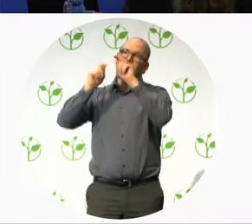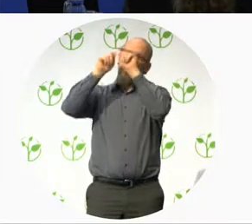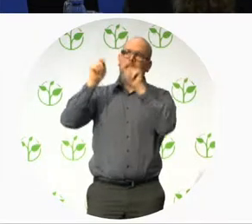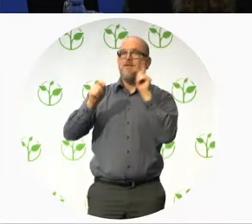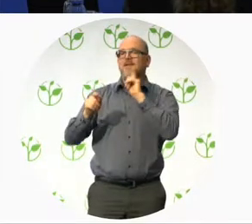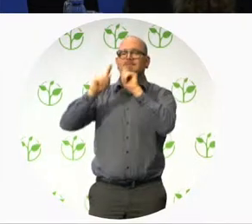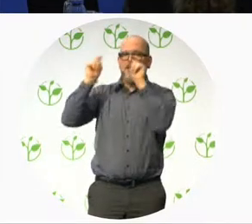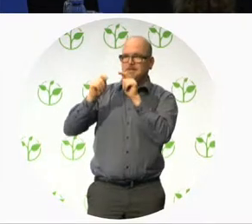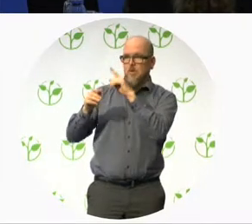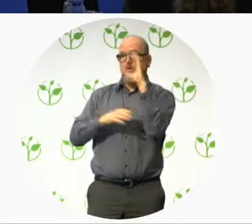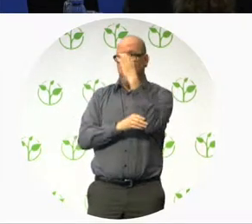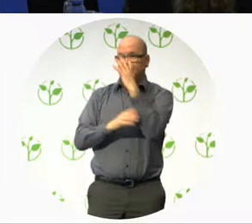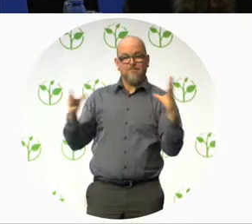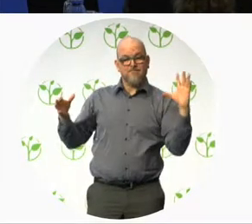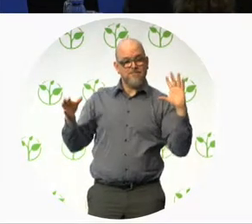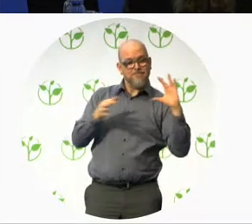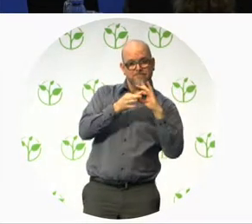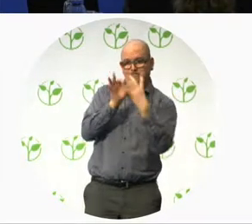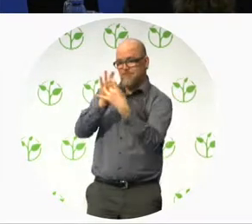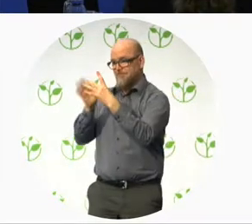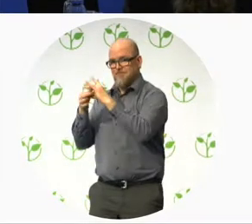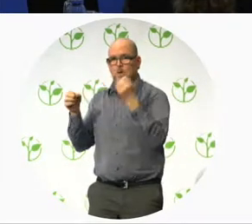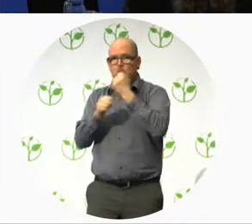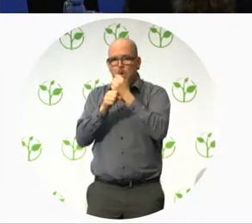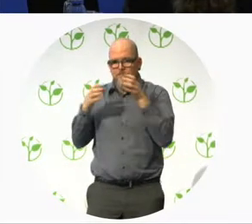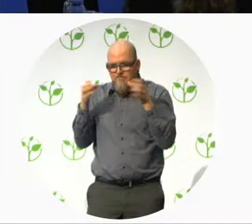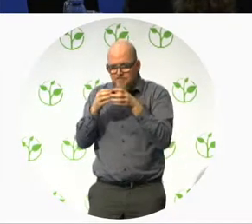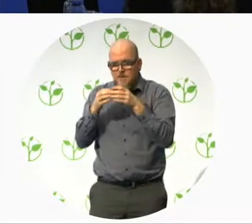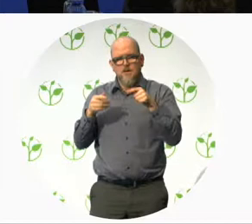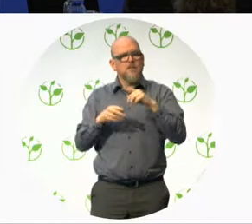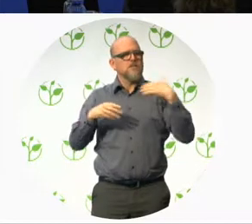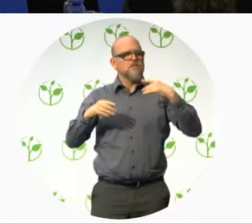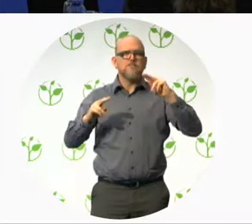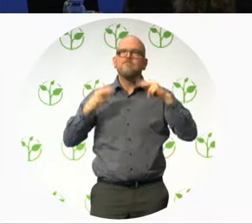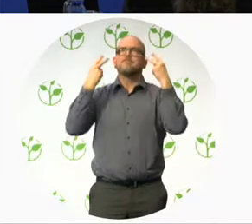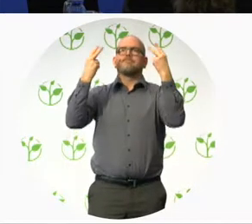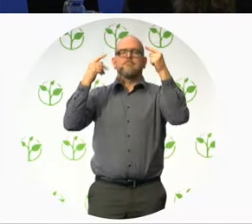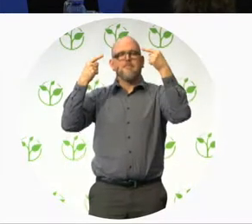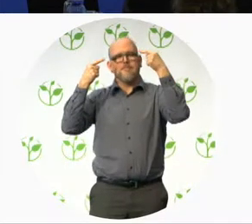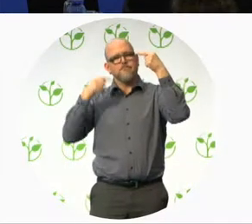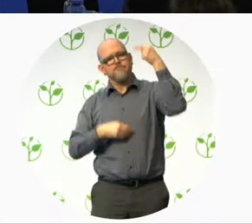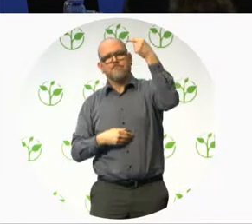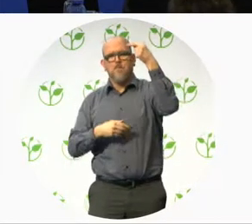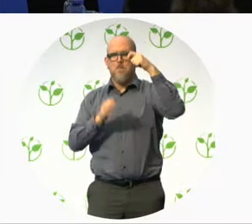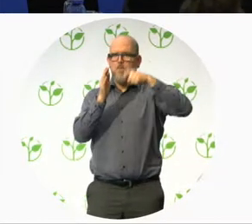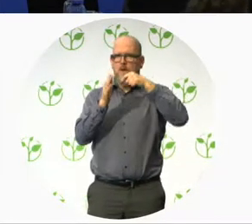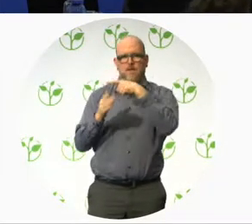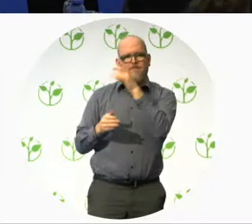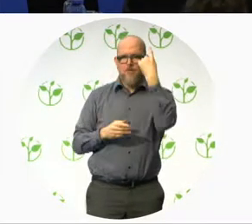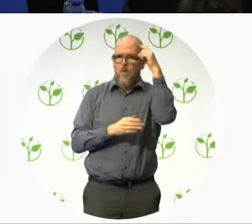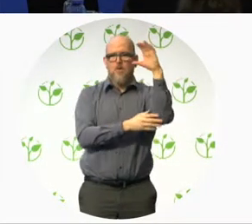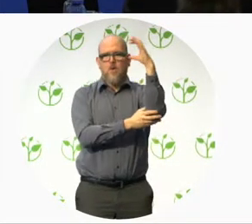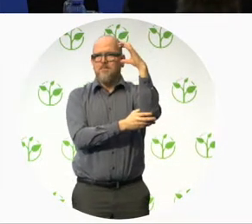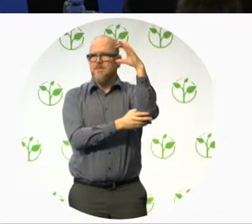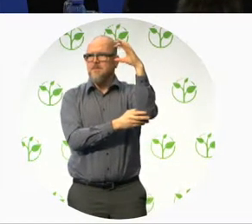This is a very rare project because Colombian government hasn't trusted, managed, and the operation